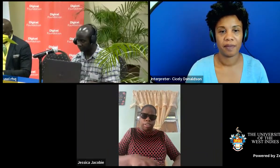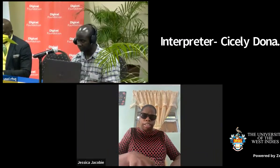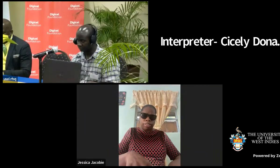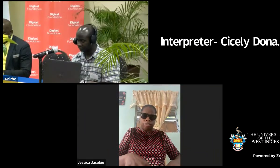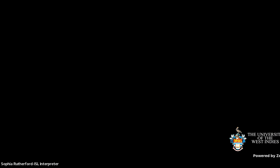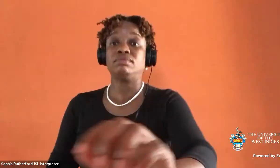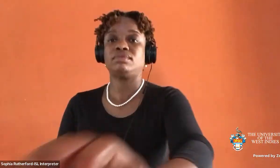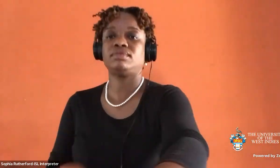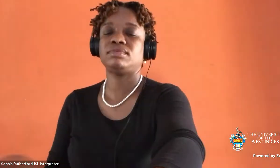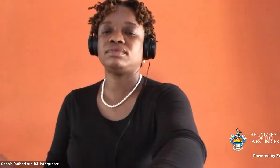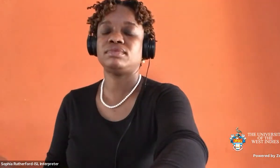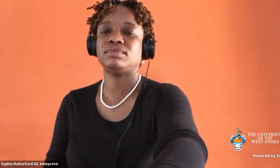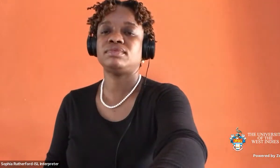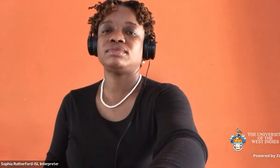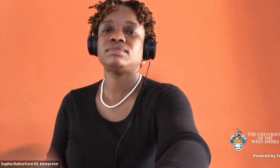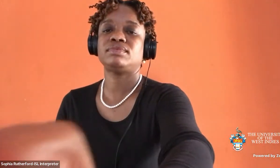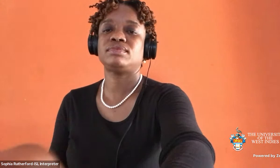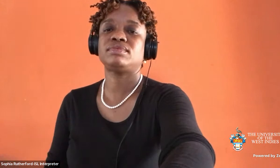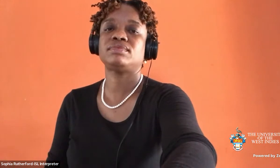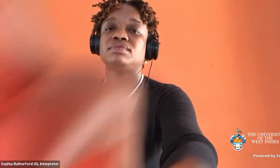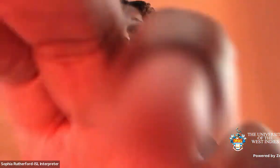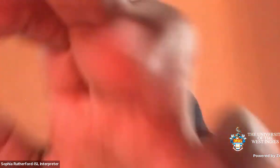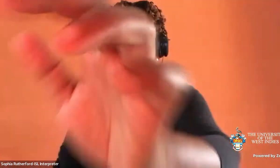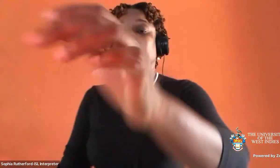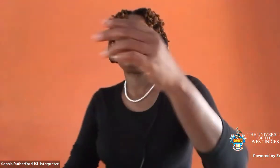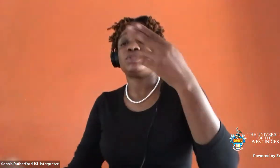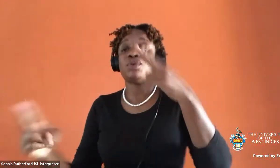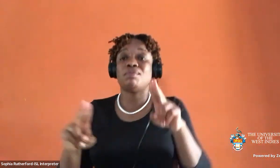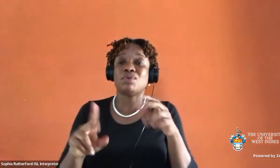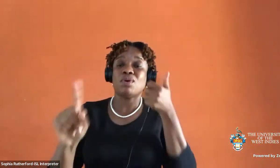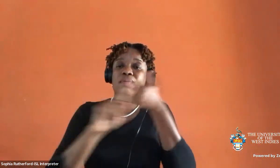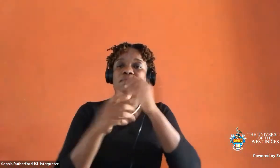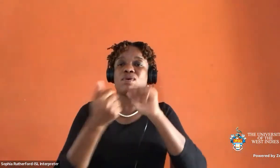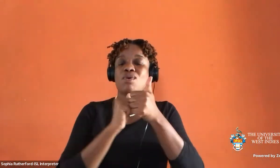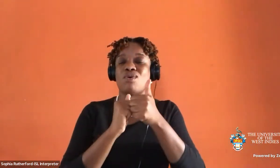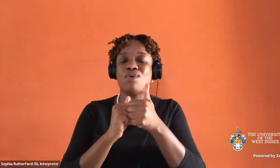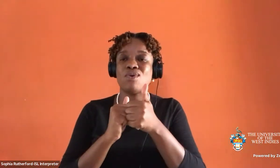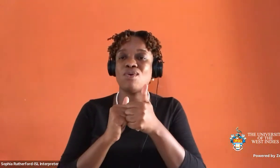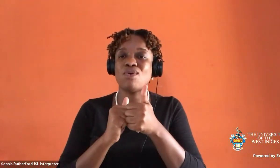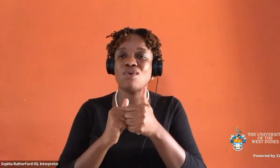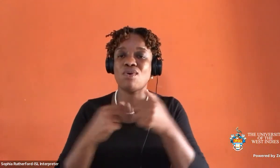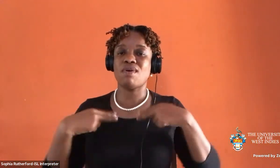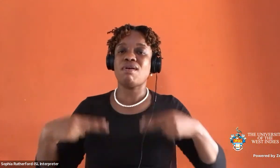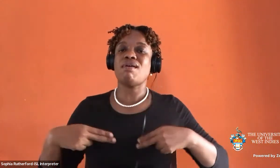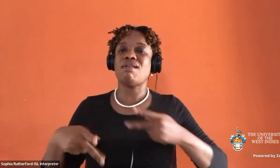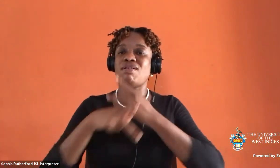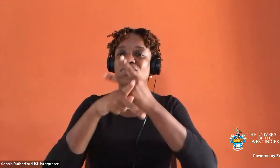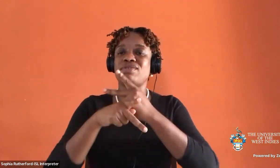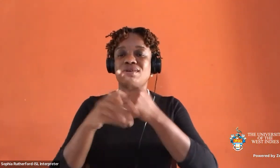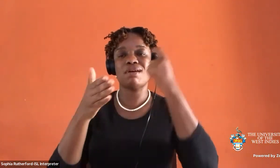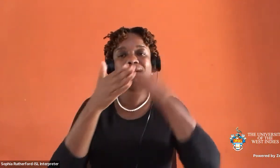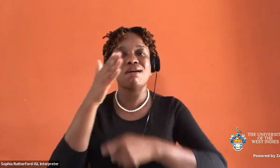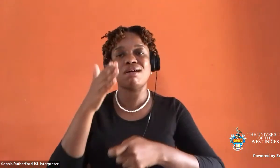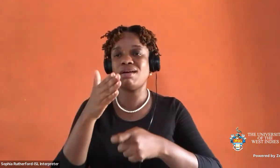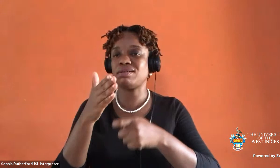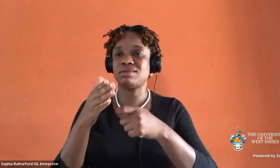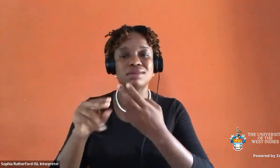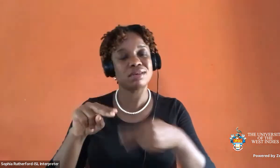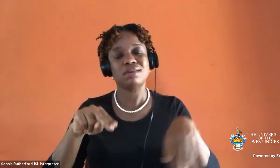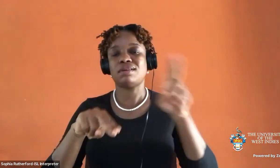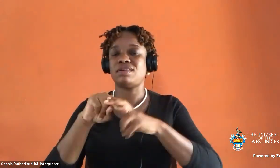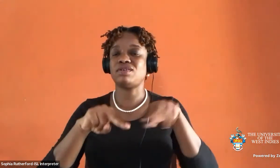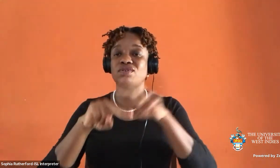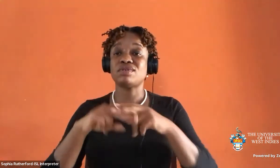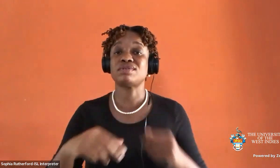cost of healthcare is rising. There are services that persons with disabilities can access through the public